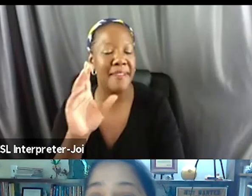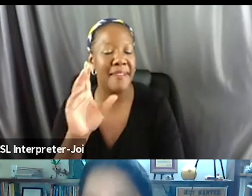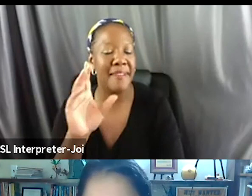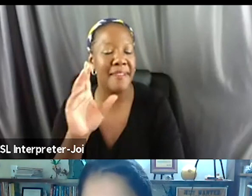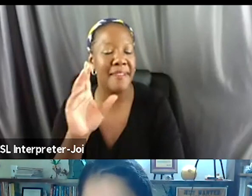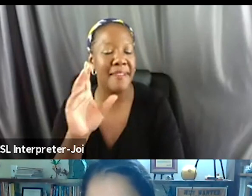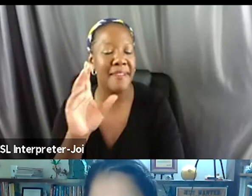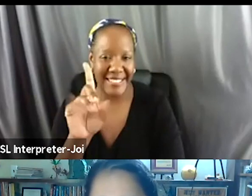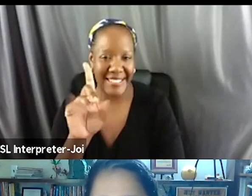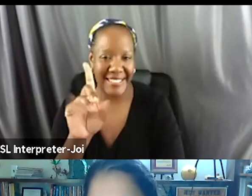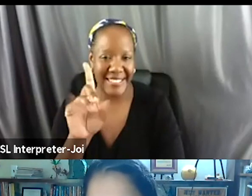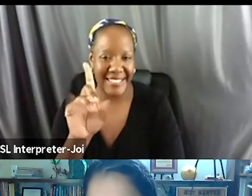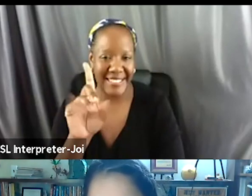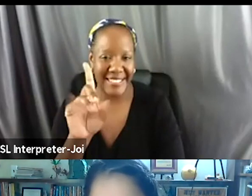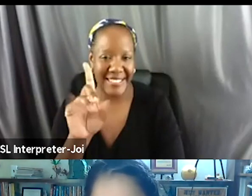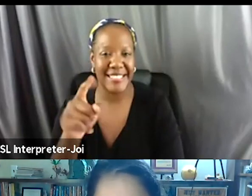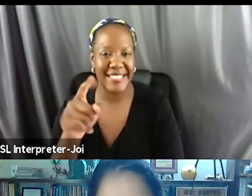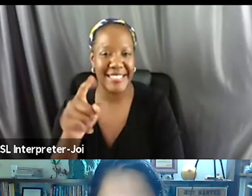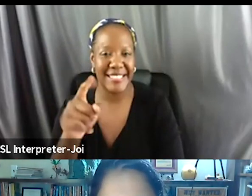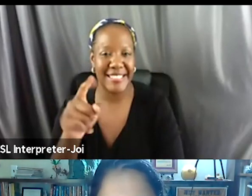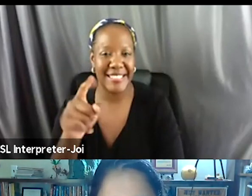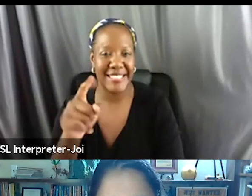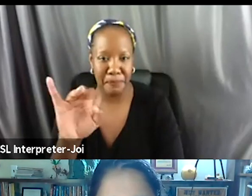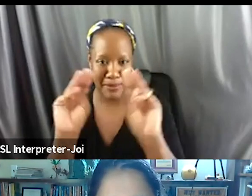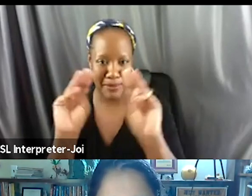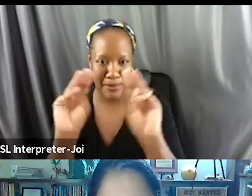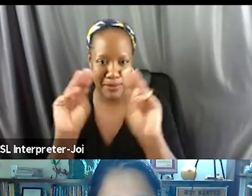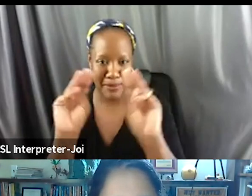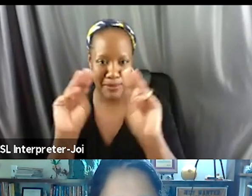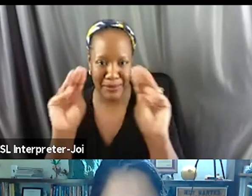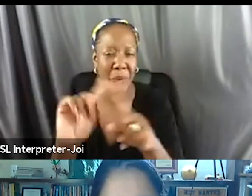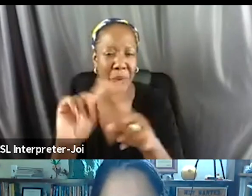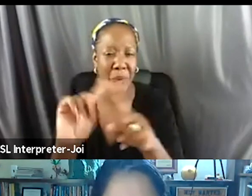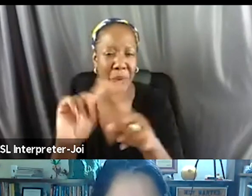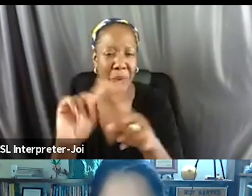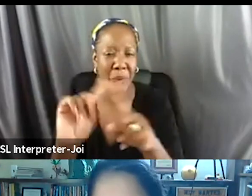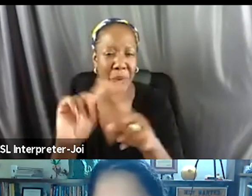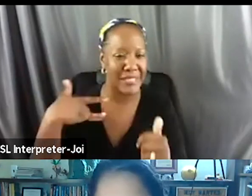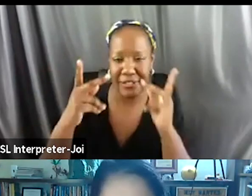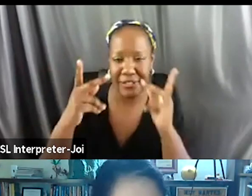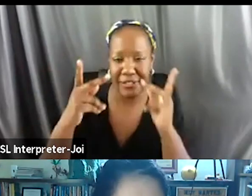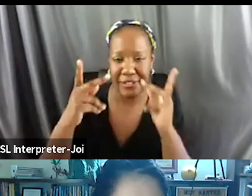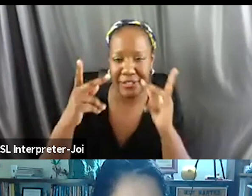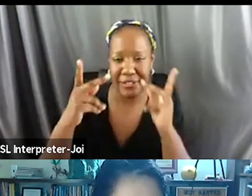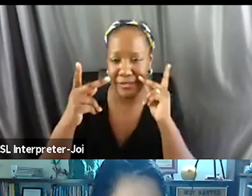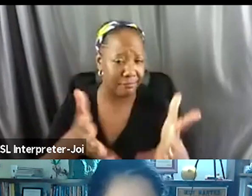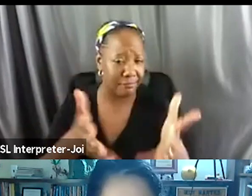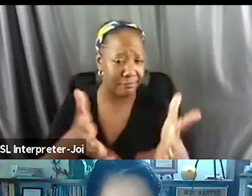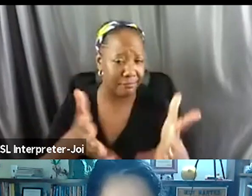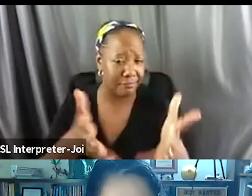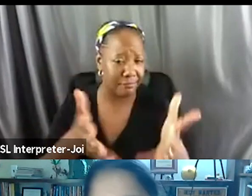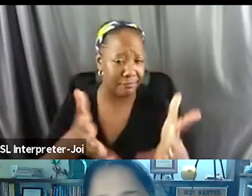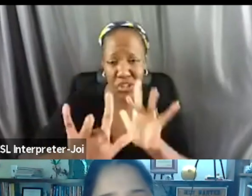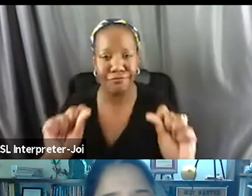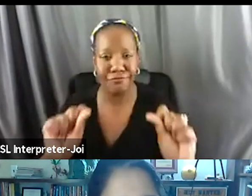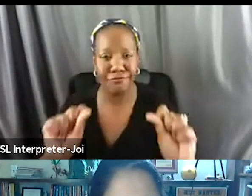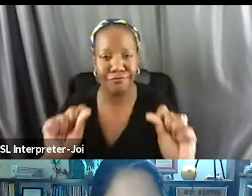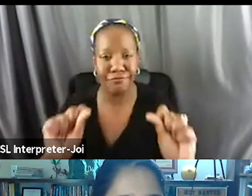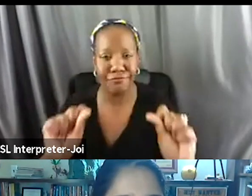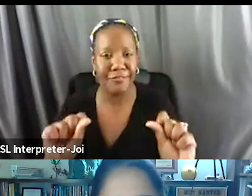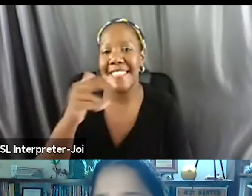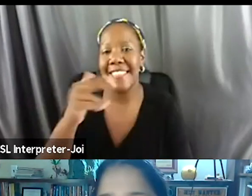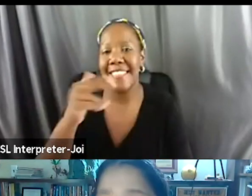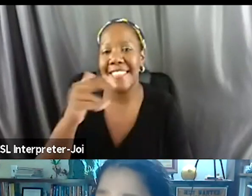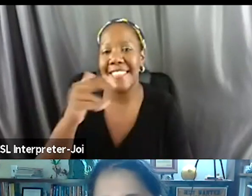like multi-sensory. Yes. And with that, I actually want to thank Naya and Janice and Marguerite and